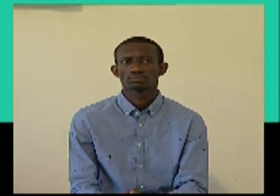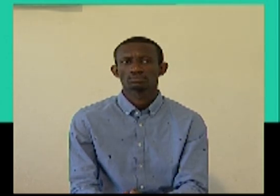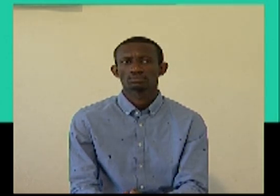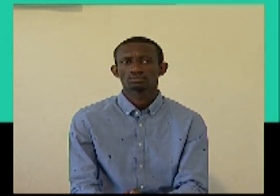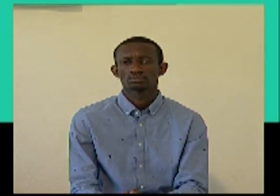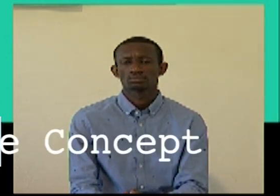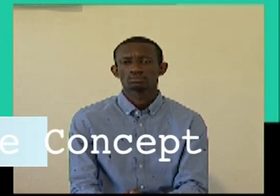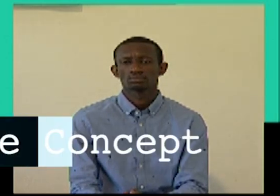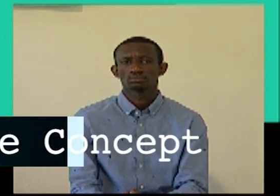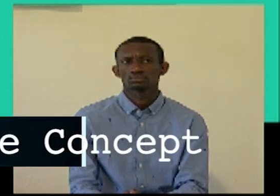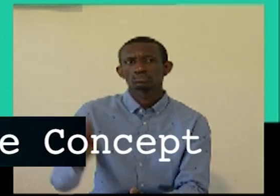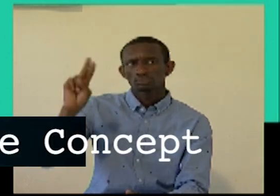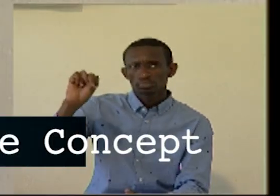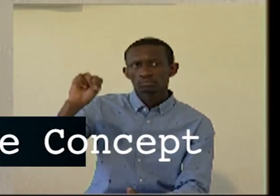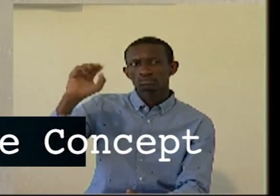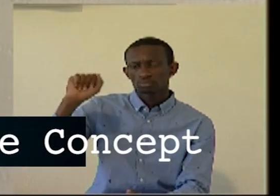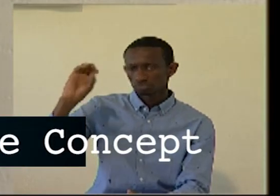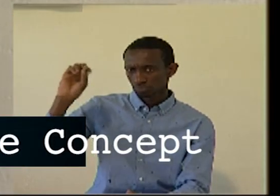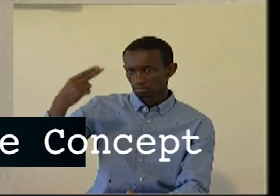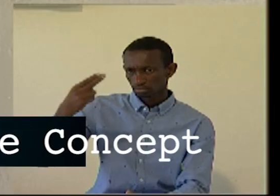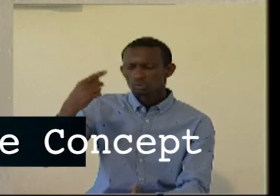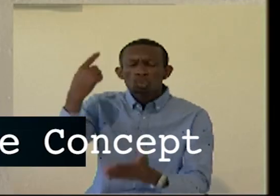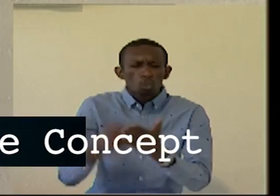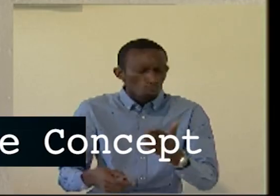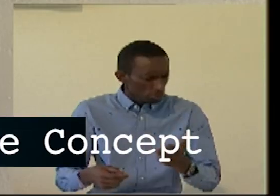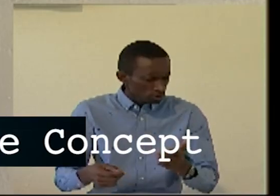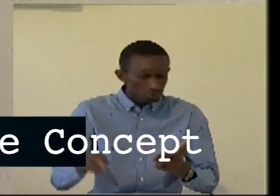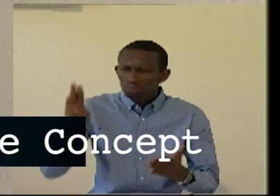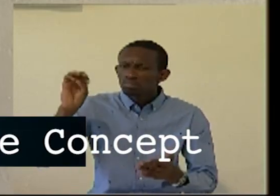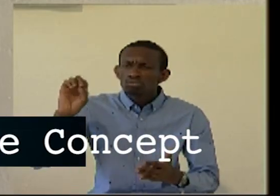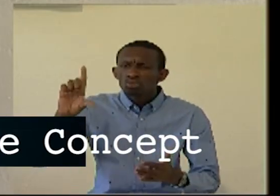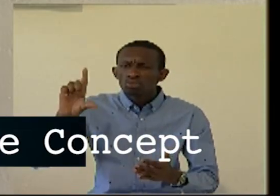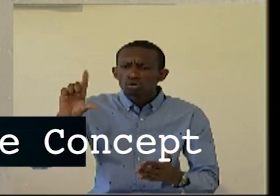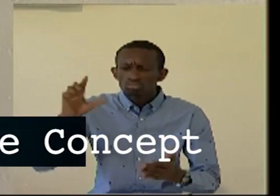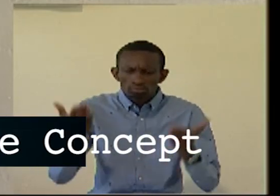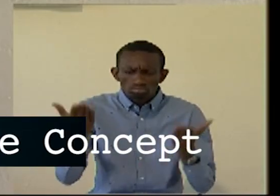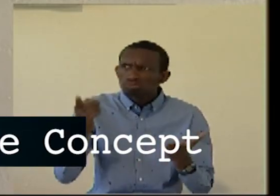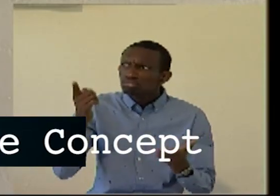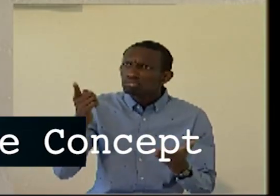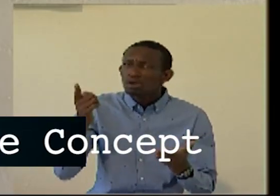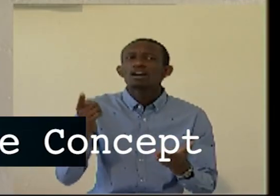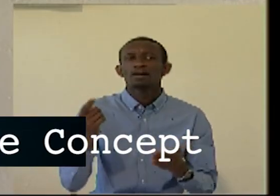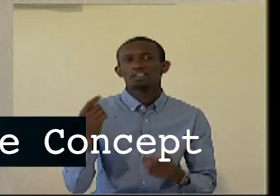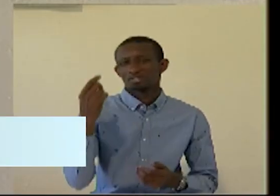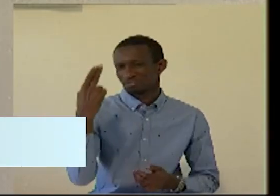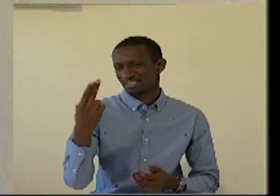hydroxide. What is the molar mass of sodium? It is 23 grams per